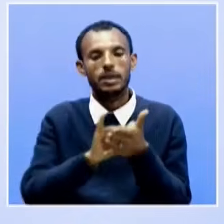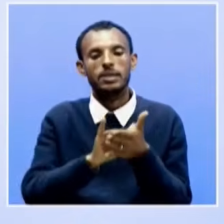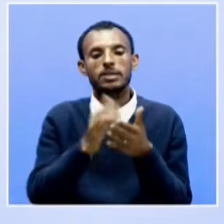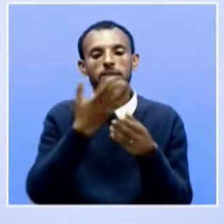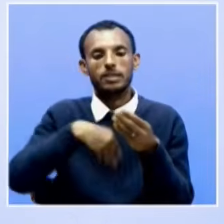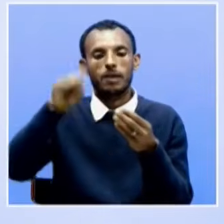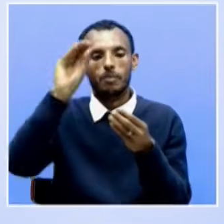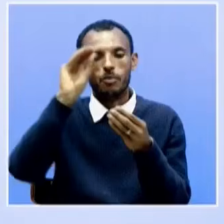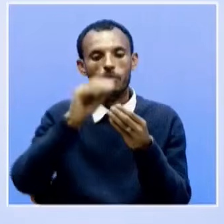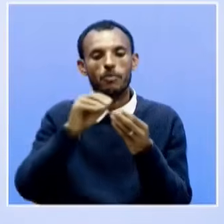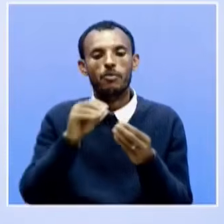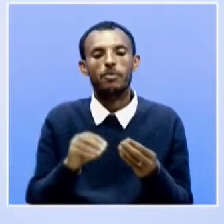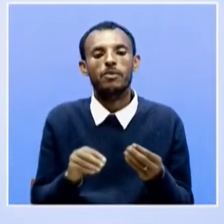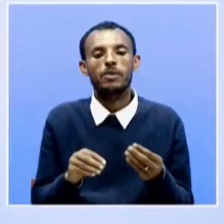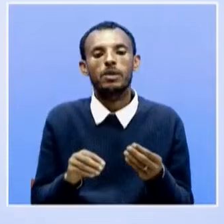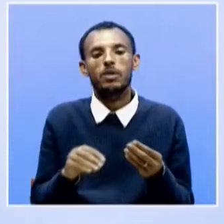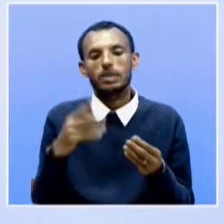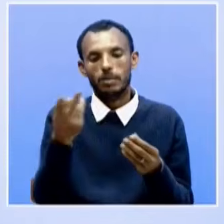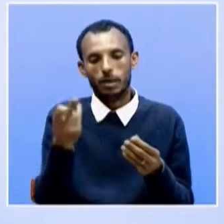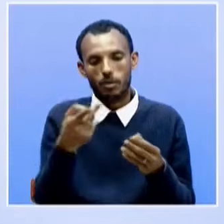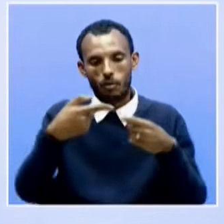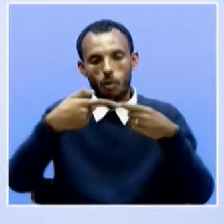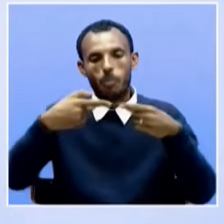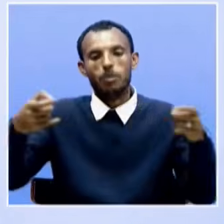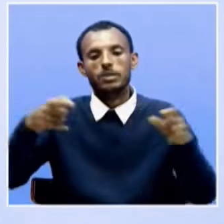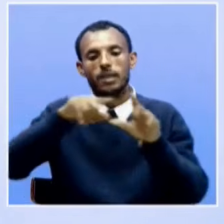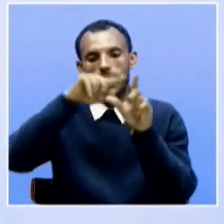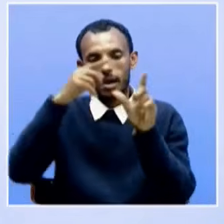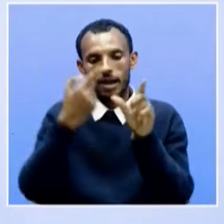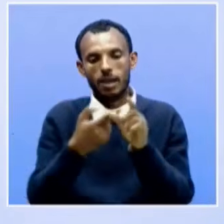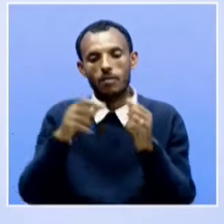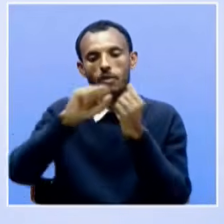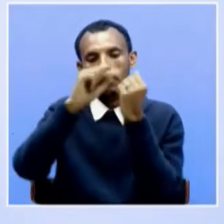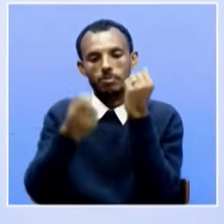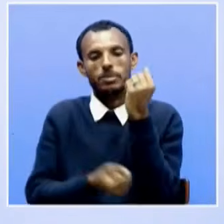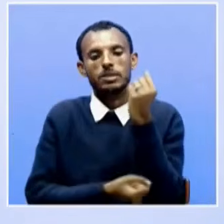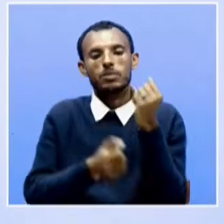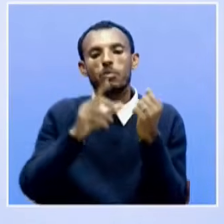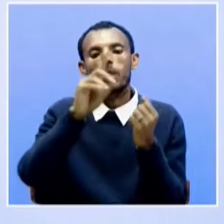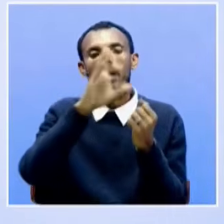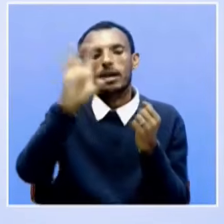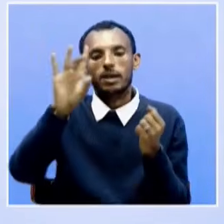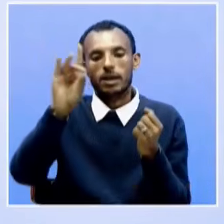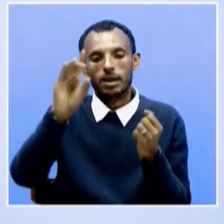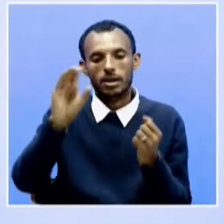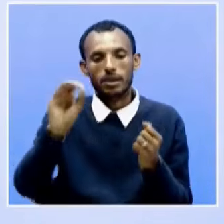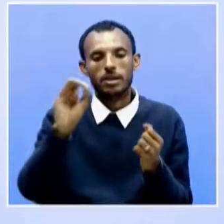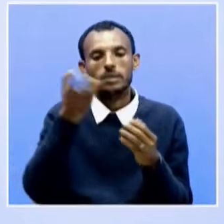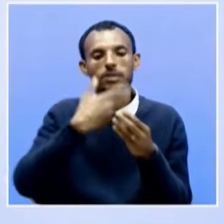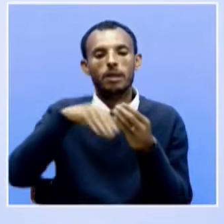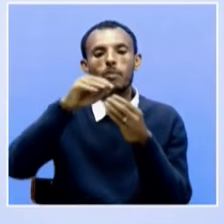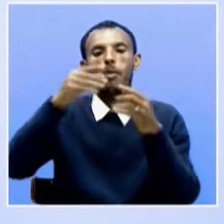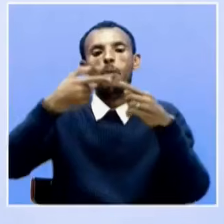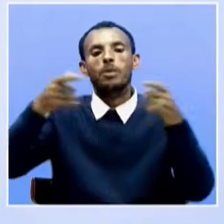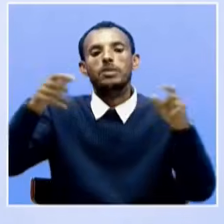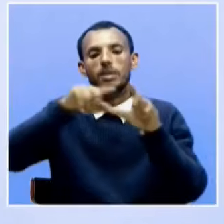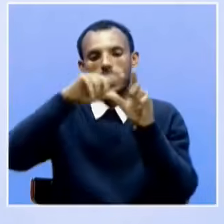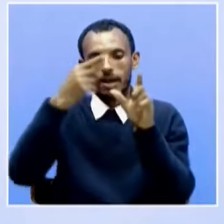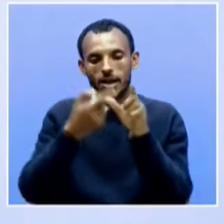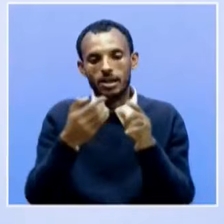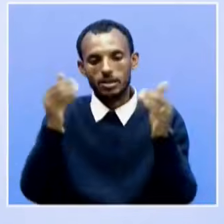sum of or the pair of opposite angles forms supplementary, or the sum of opposite angles must